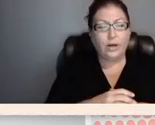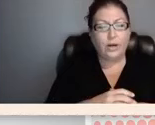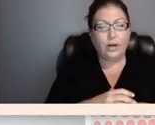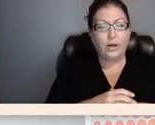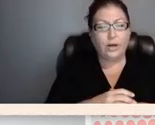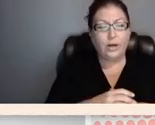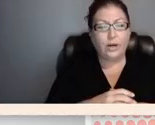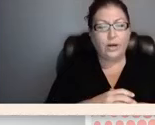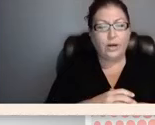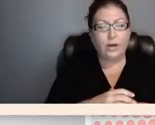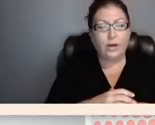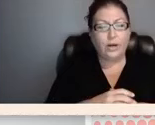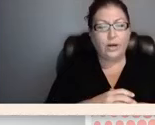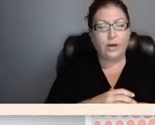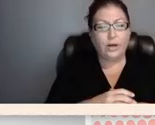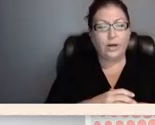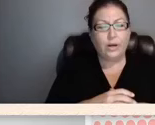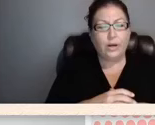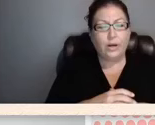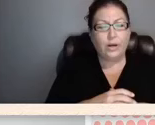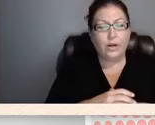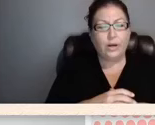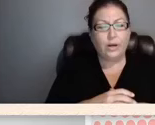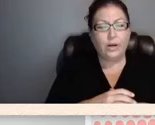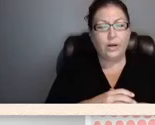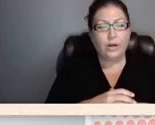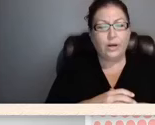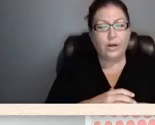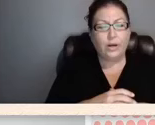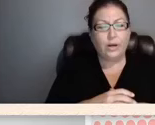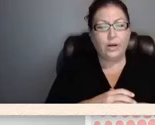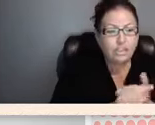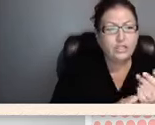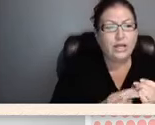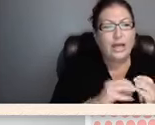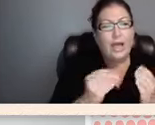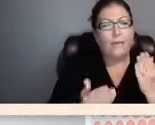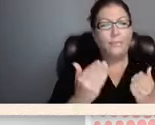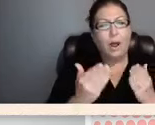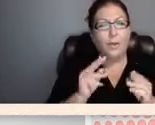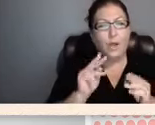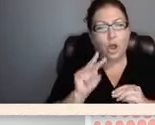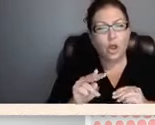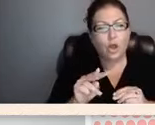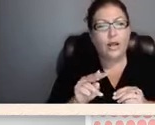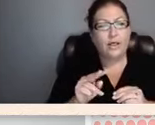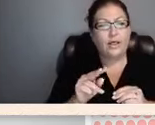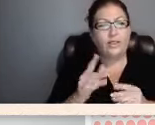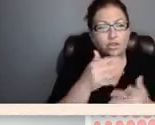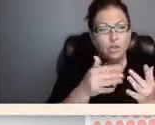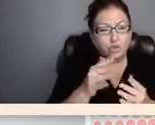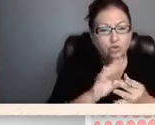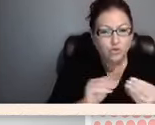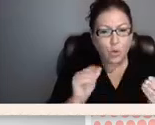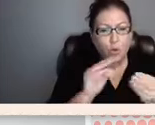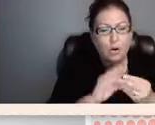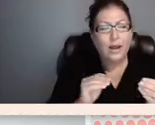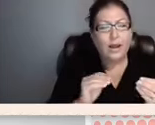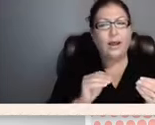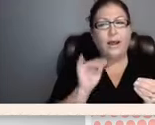Demonstrate and role model hand washing, and perhaps looking at a social story so that it tries,